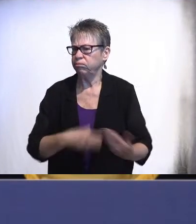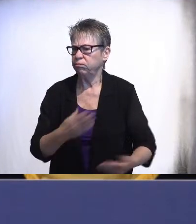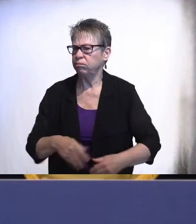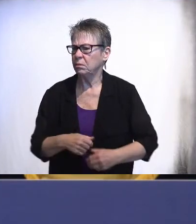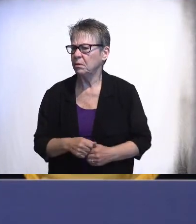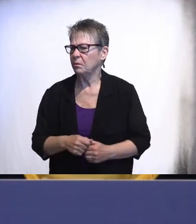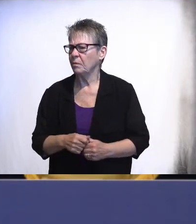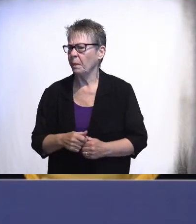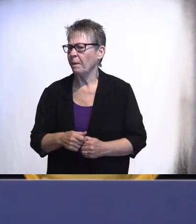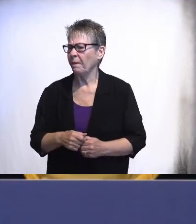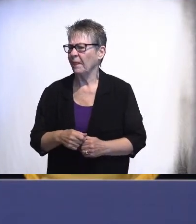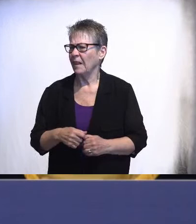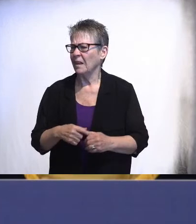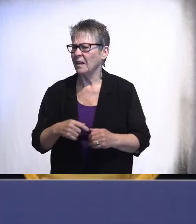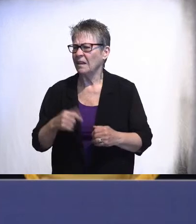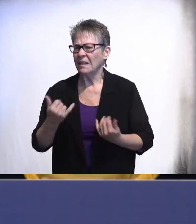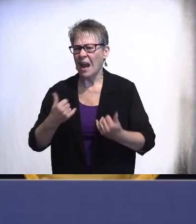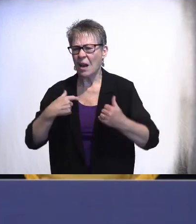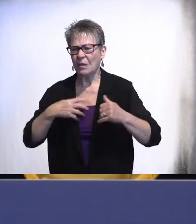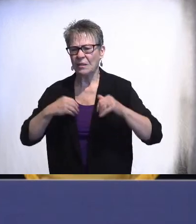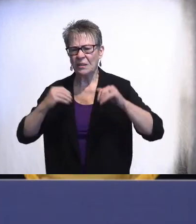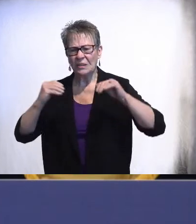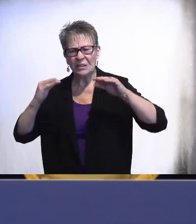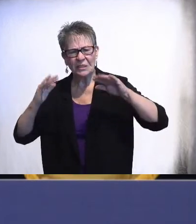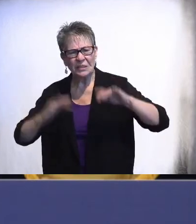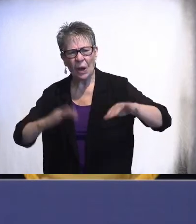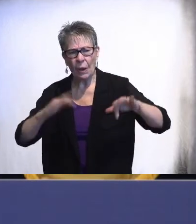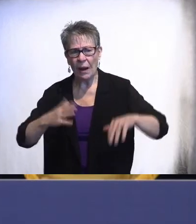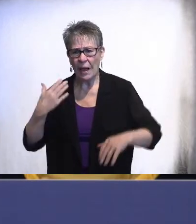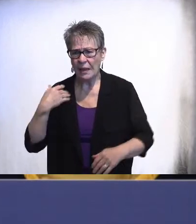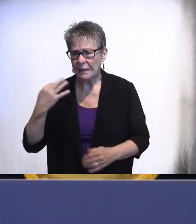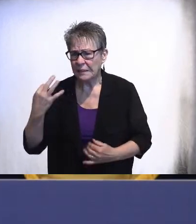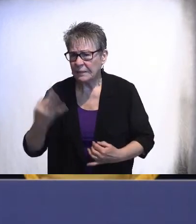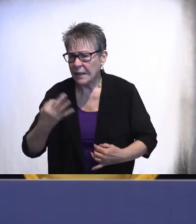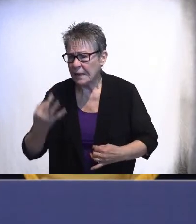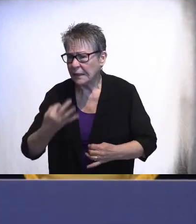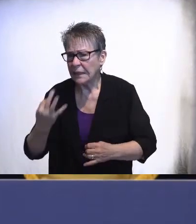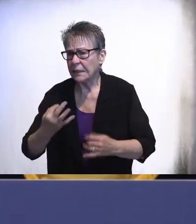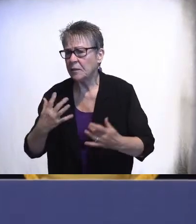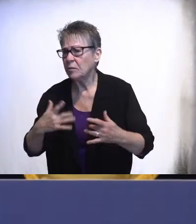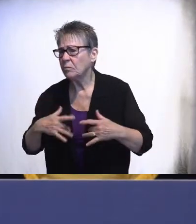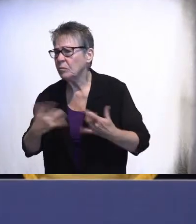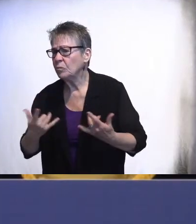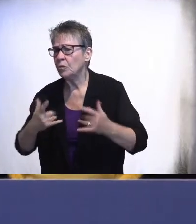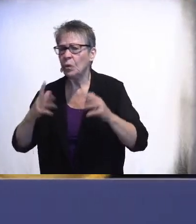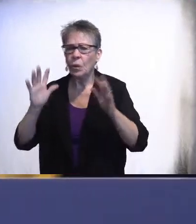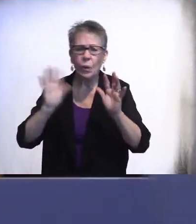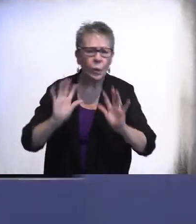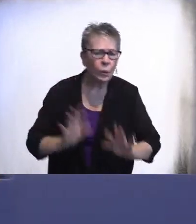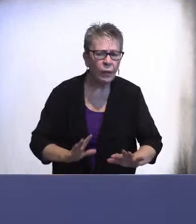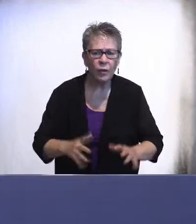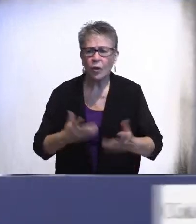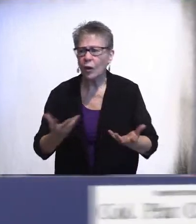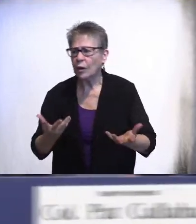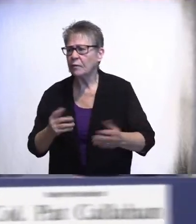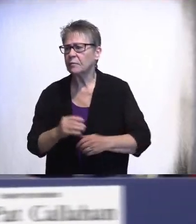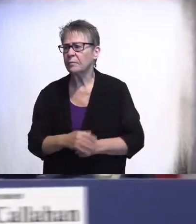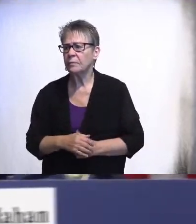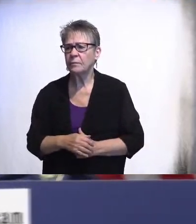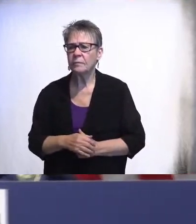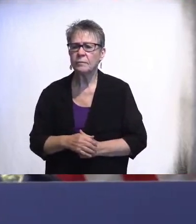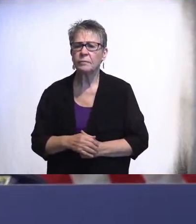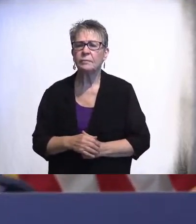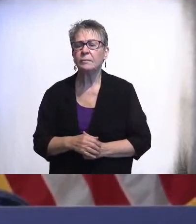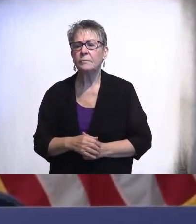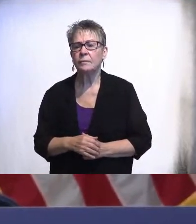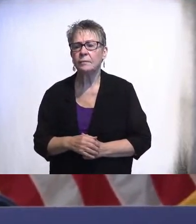Any color on what's out there now, and what do you got at the end of the week, and any other matters you've got? Good to see you. Thank you, Governor. Good afternoon. With regard